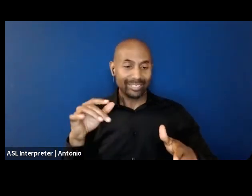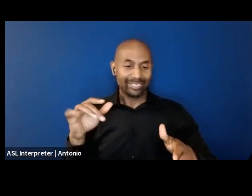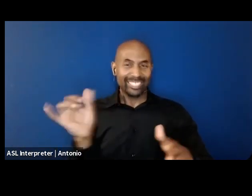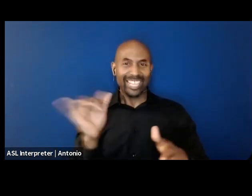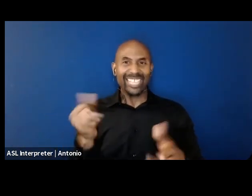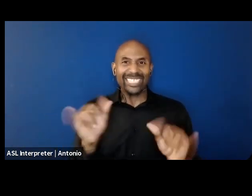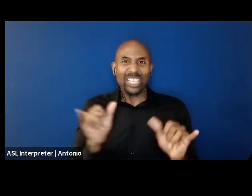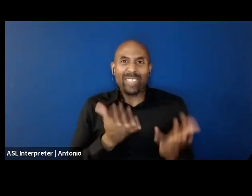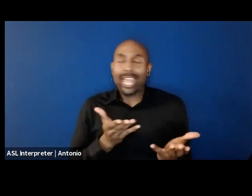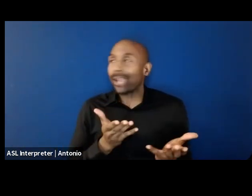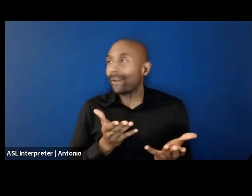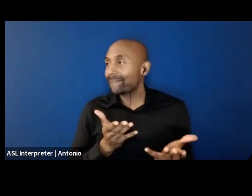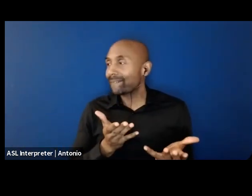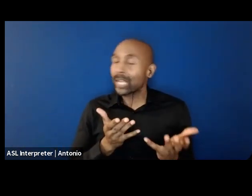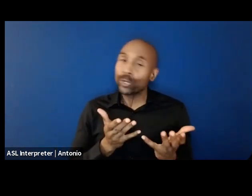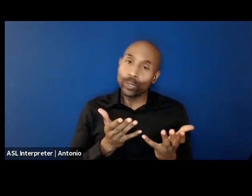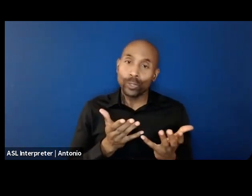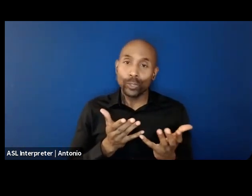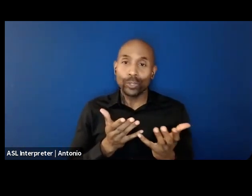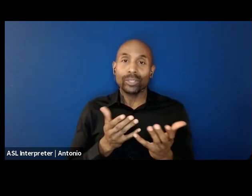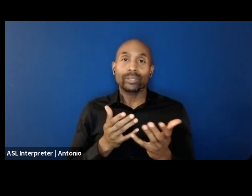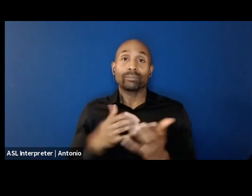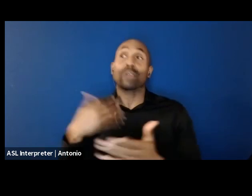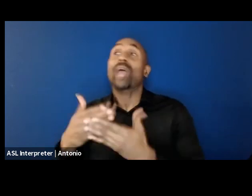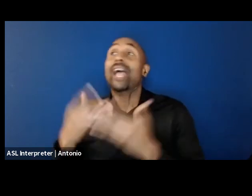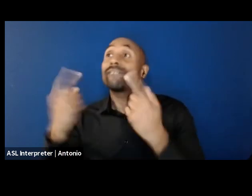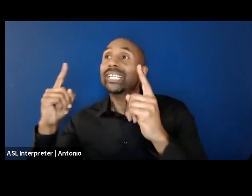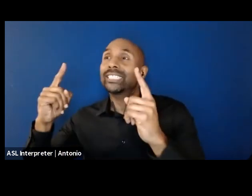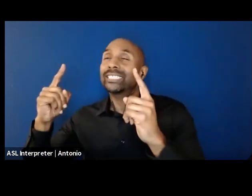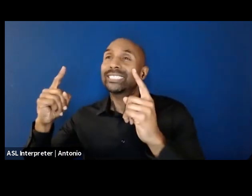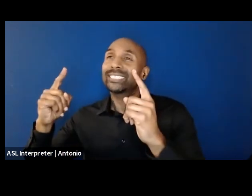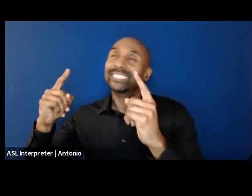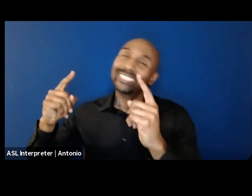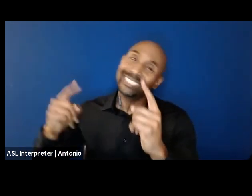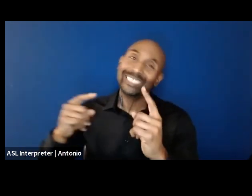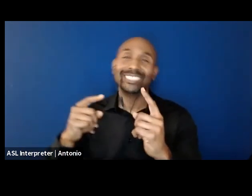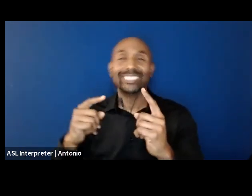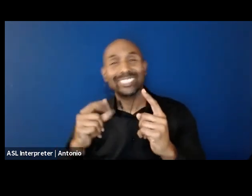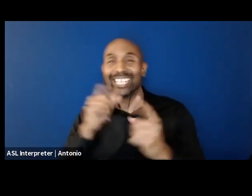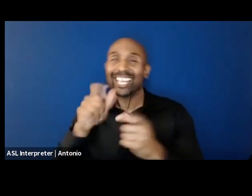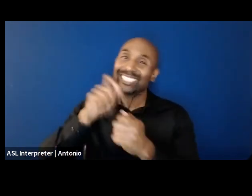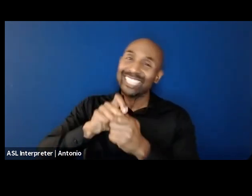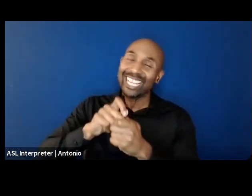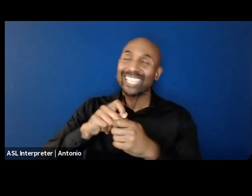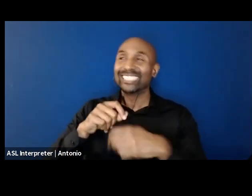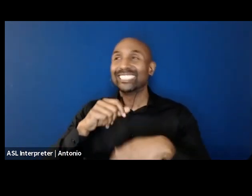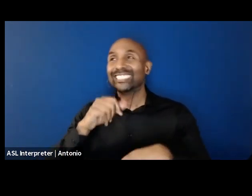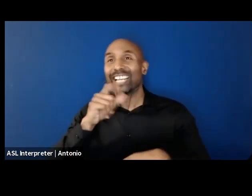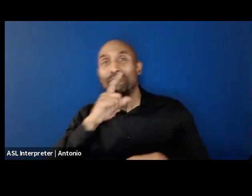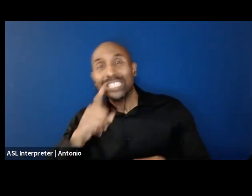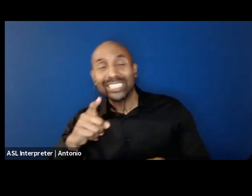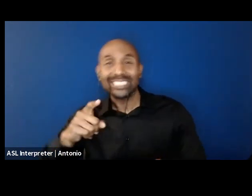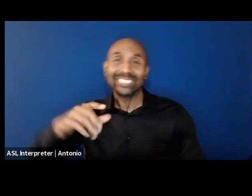a not all there but never not there aspect, a sense of untimely expense, hesitation, anticipation, which is nothing if not what seriality